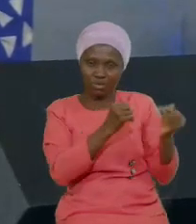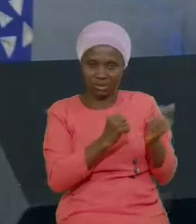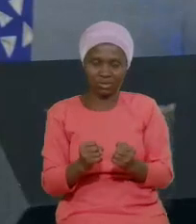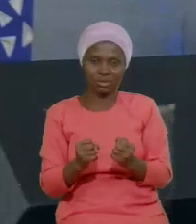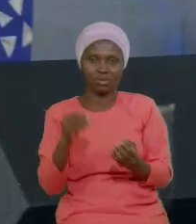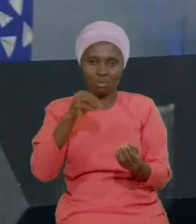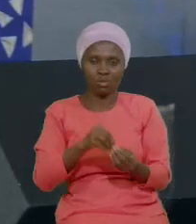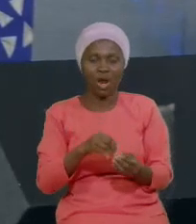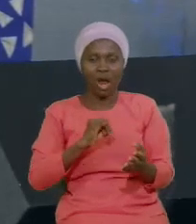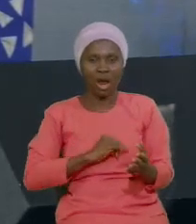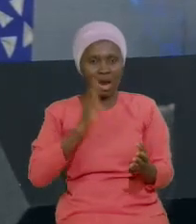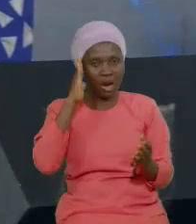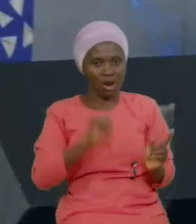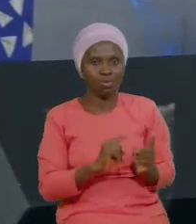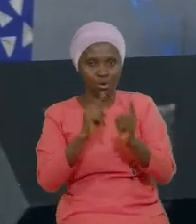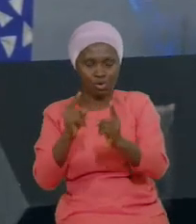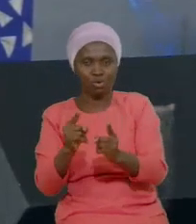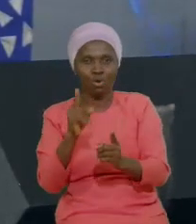more. I will go one step